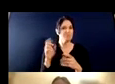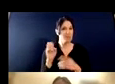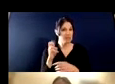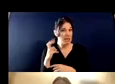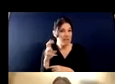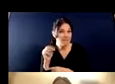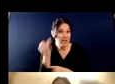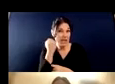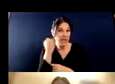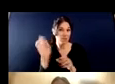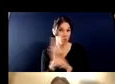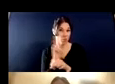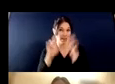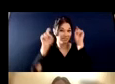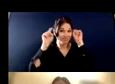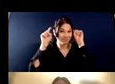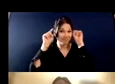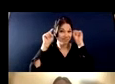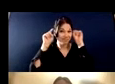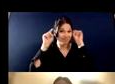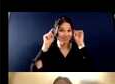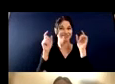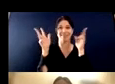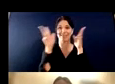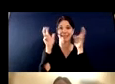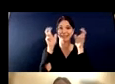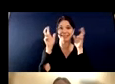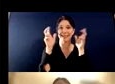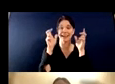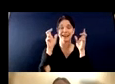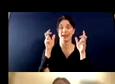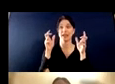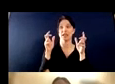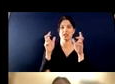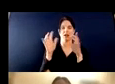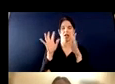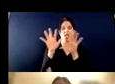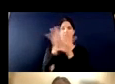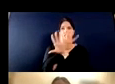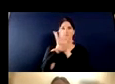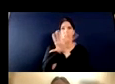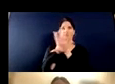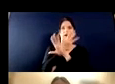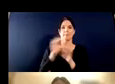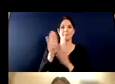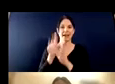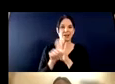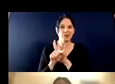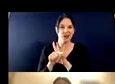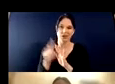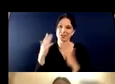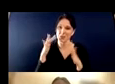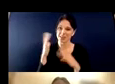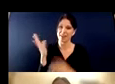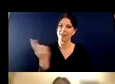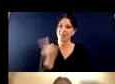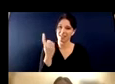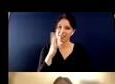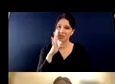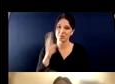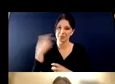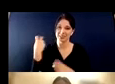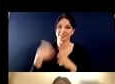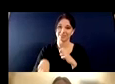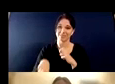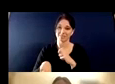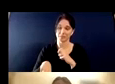listening in the presence of multiple talkers or background noise is always going to be hard. Listening at a